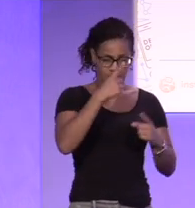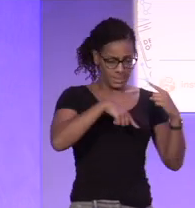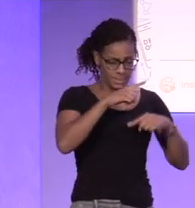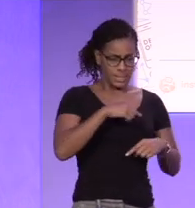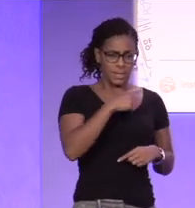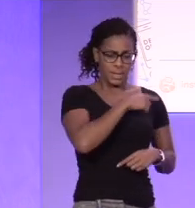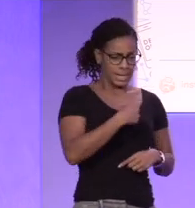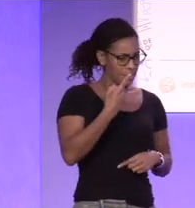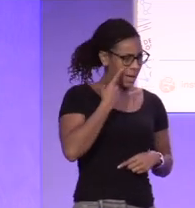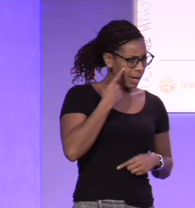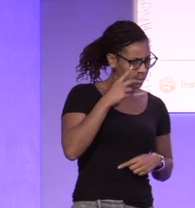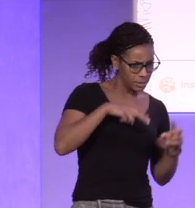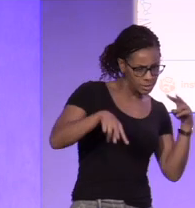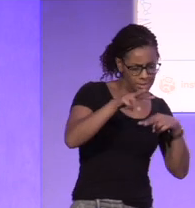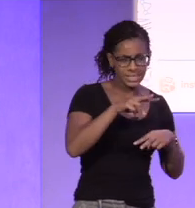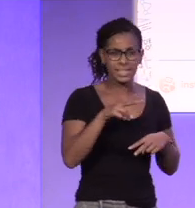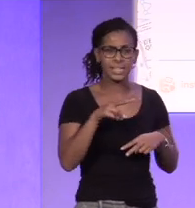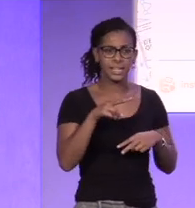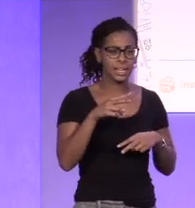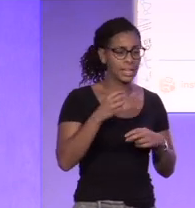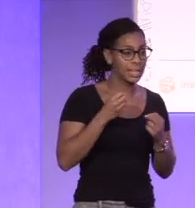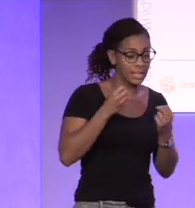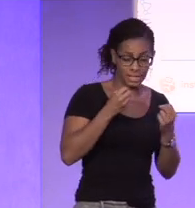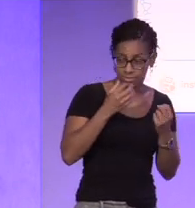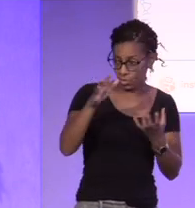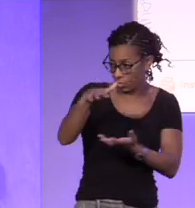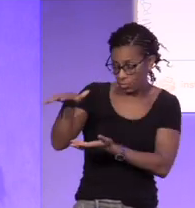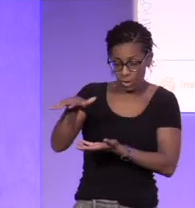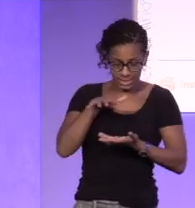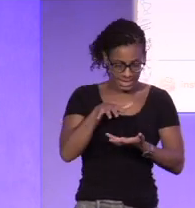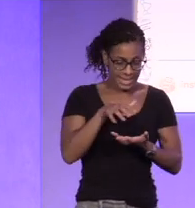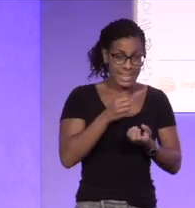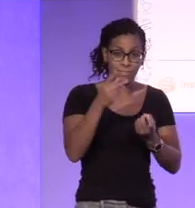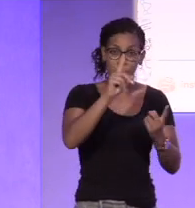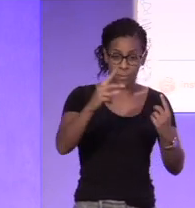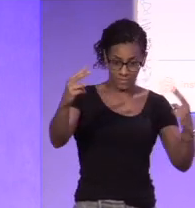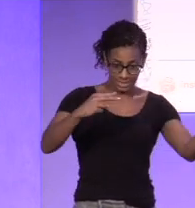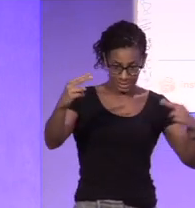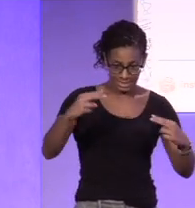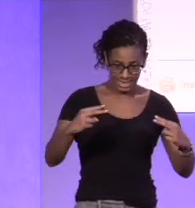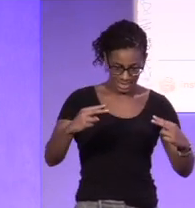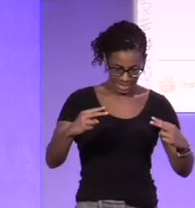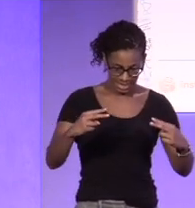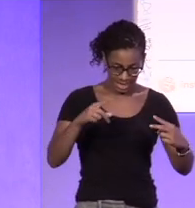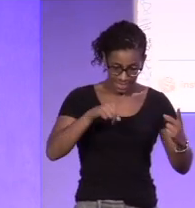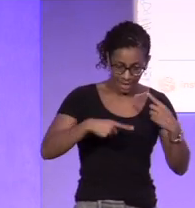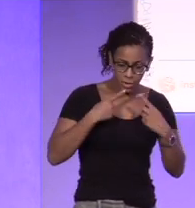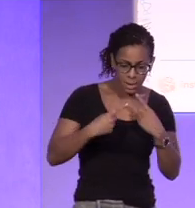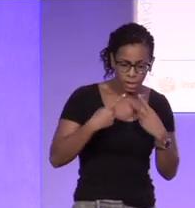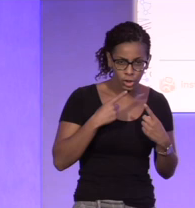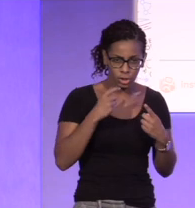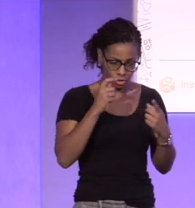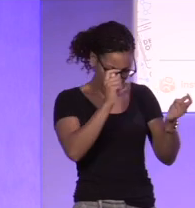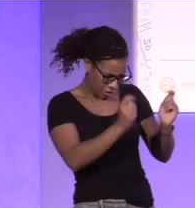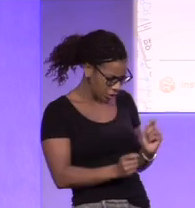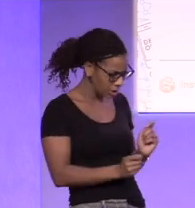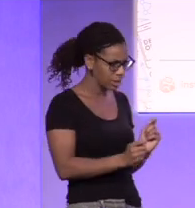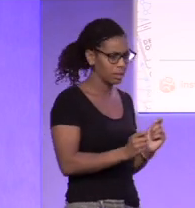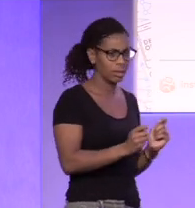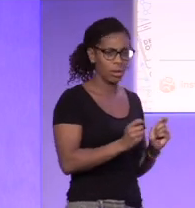empiricism, consolidating everything, giving people visibility, and then doing something with that information, changing what we work on and how we